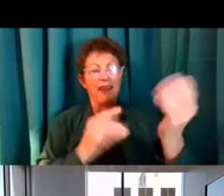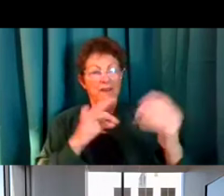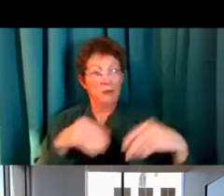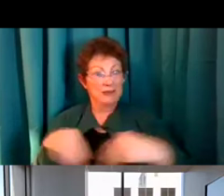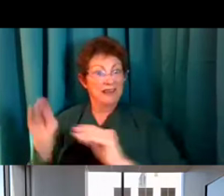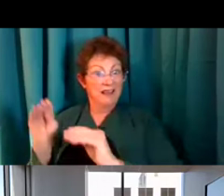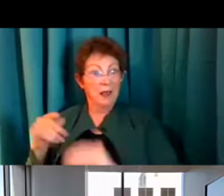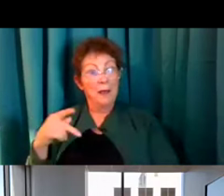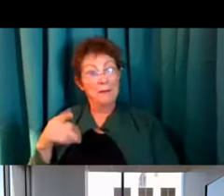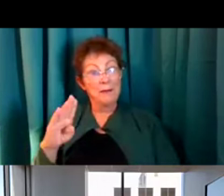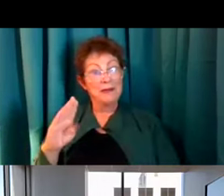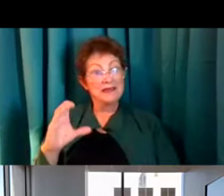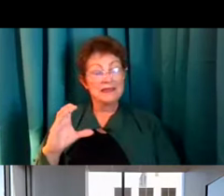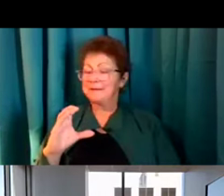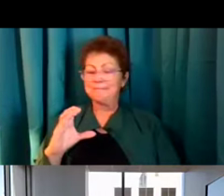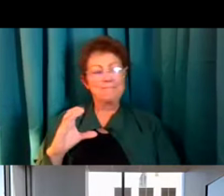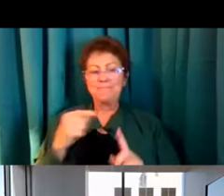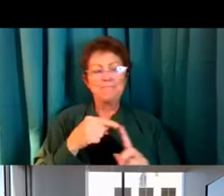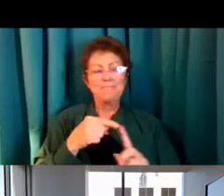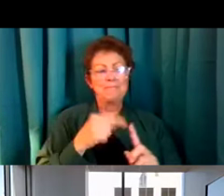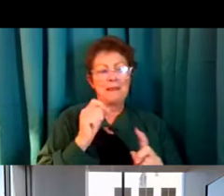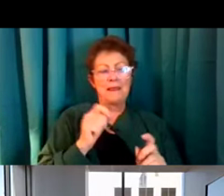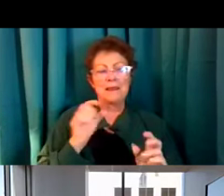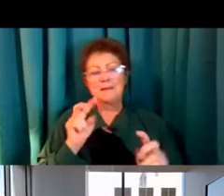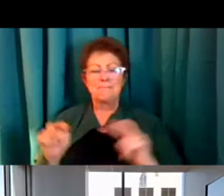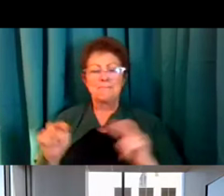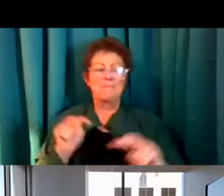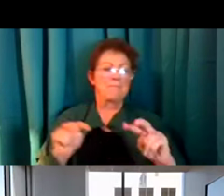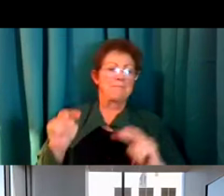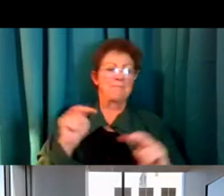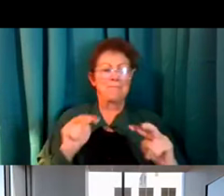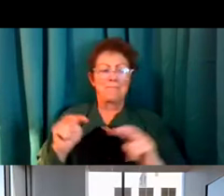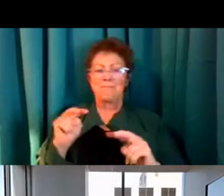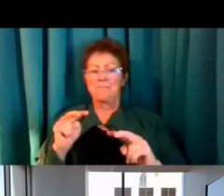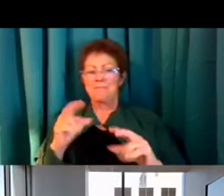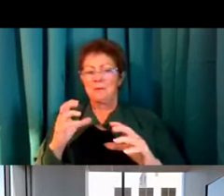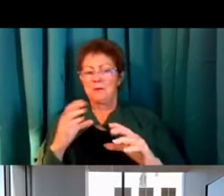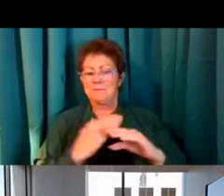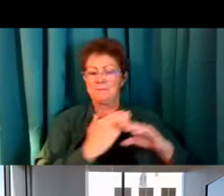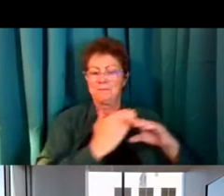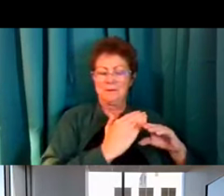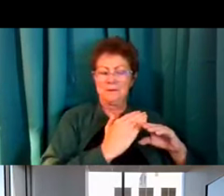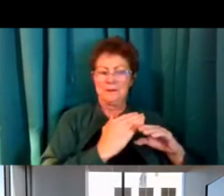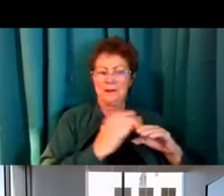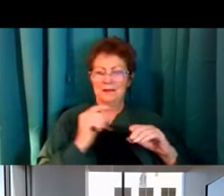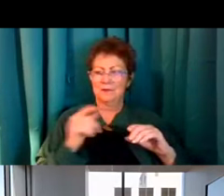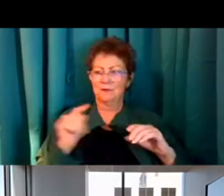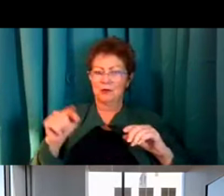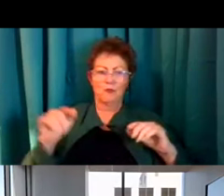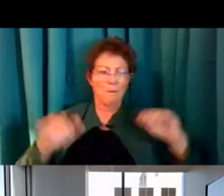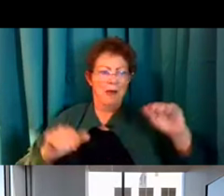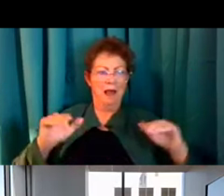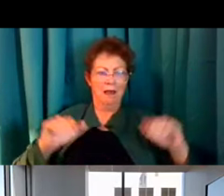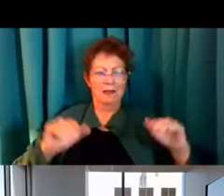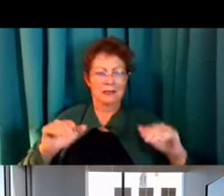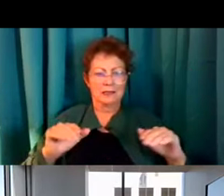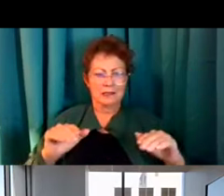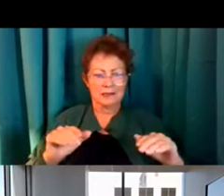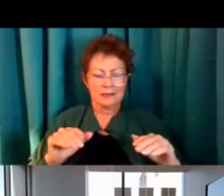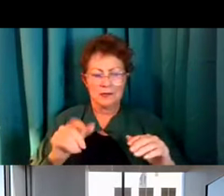PBC, the board can consider who is going to protect the mission the best and balance that with who is